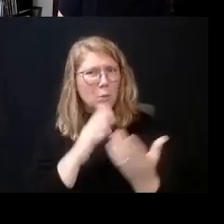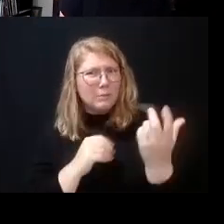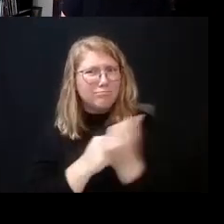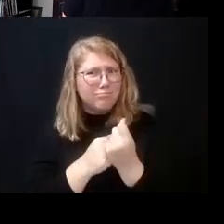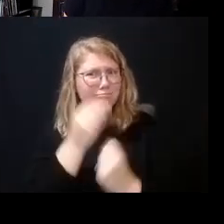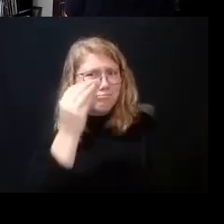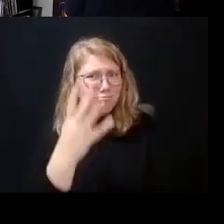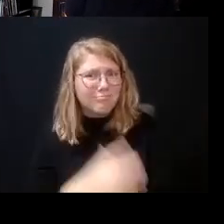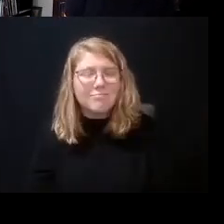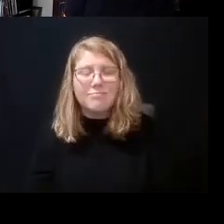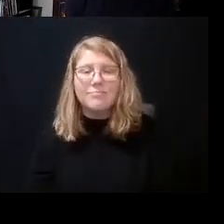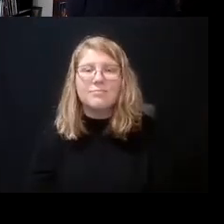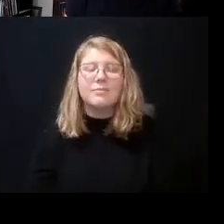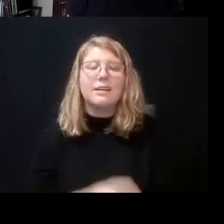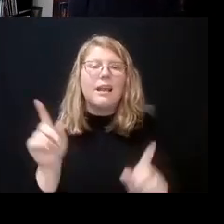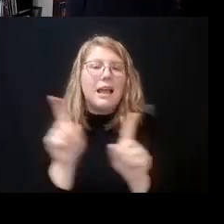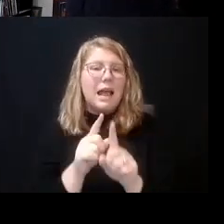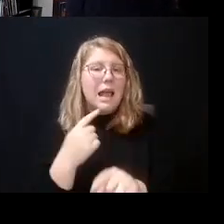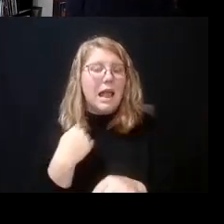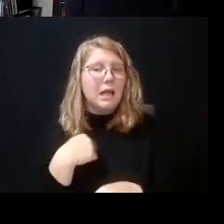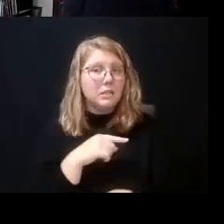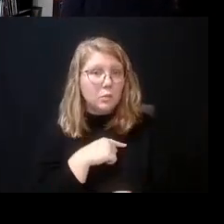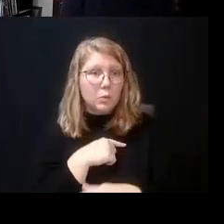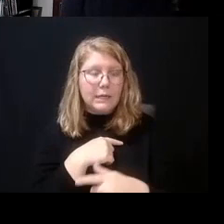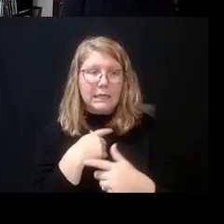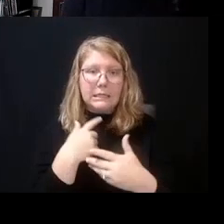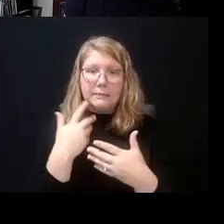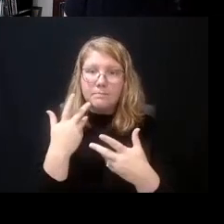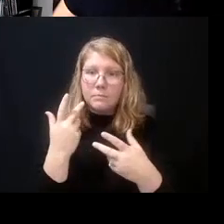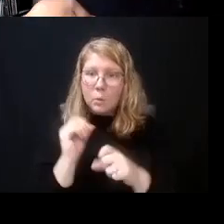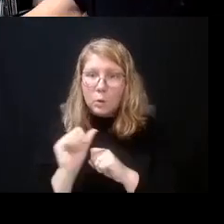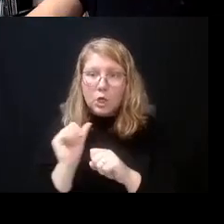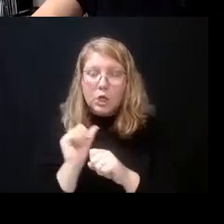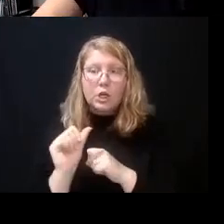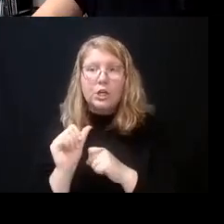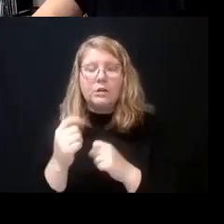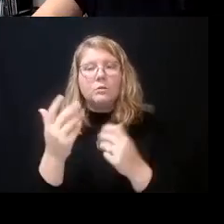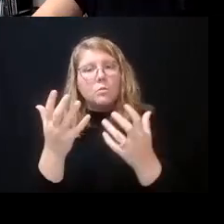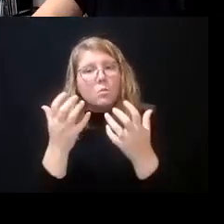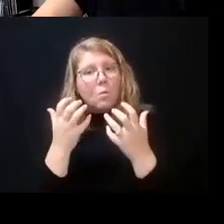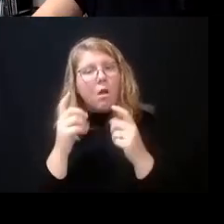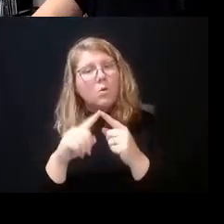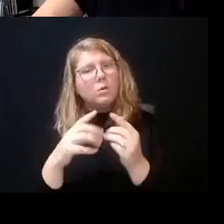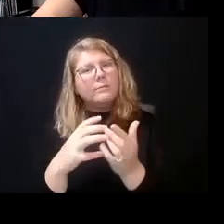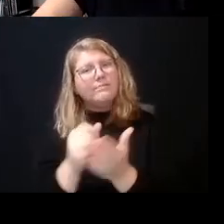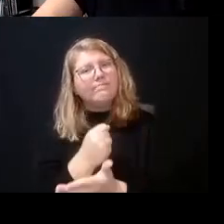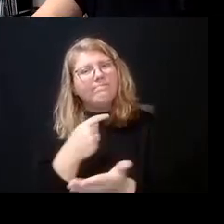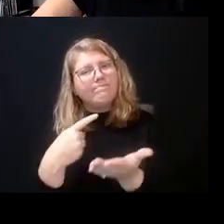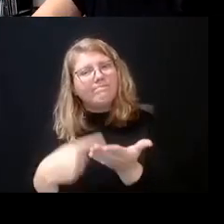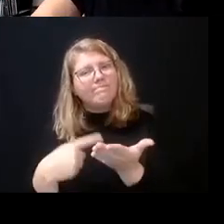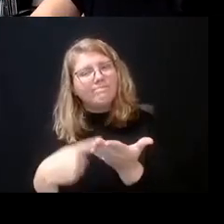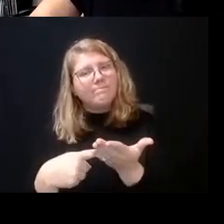And then, you know, as we were working, we wanted to talk about